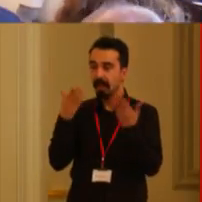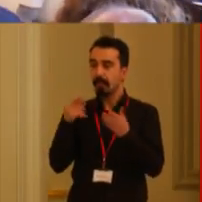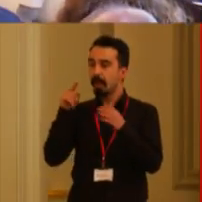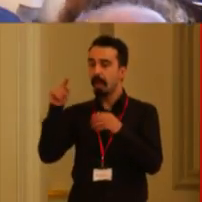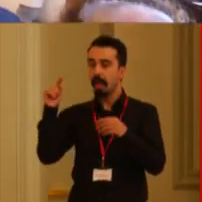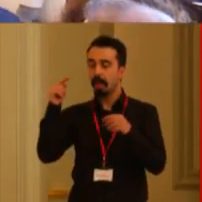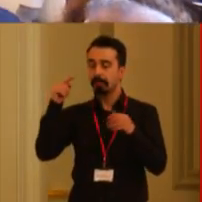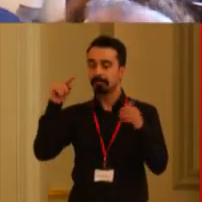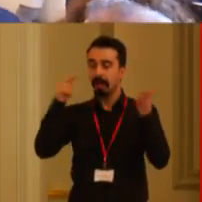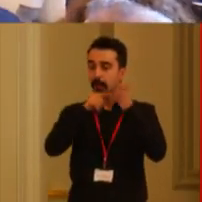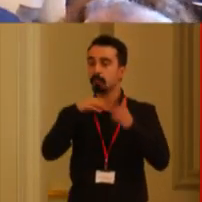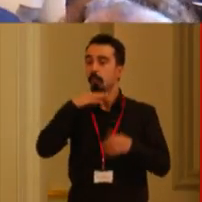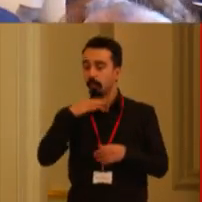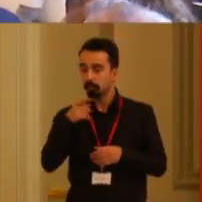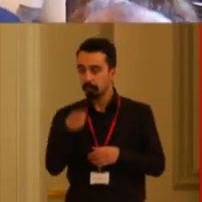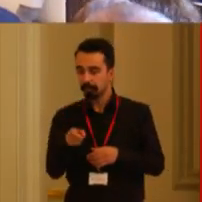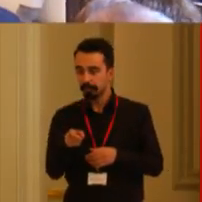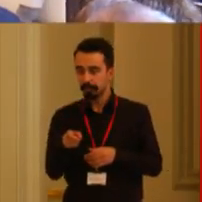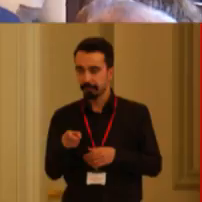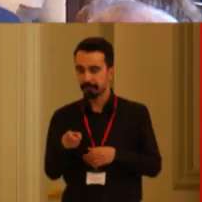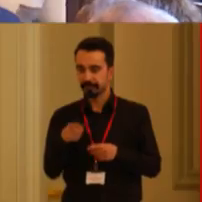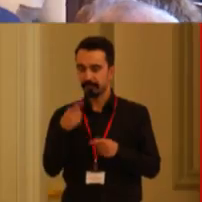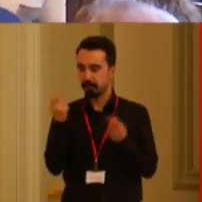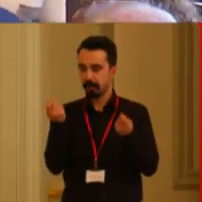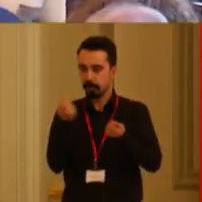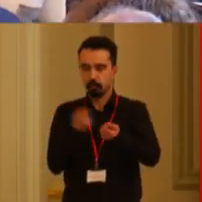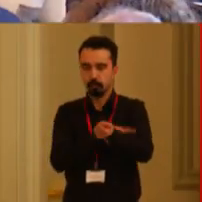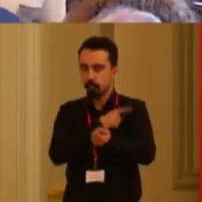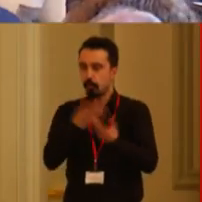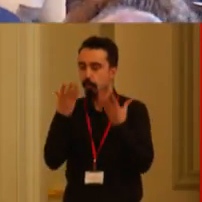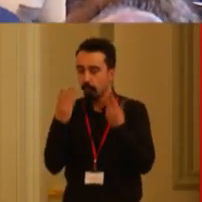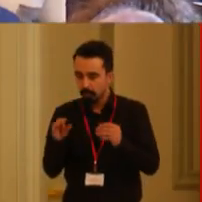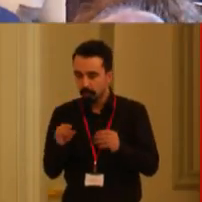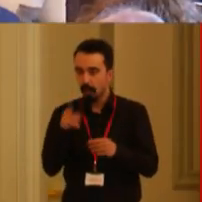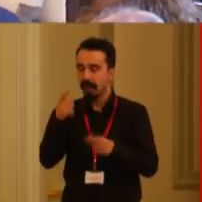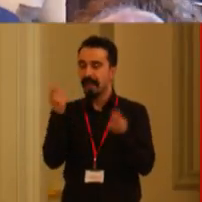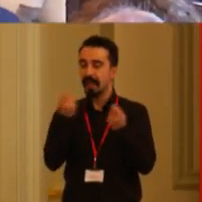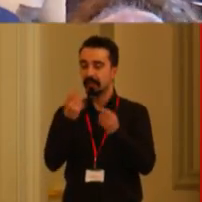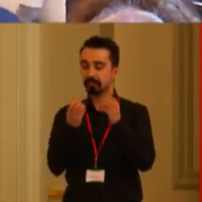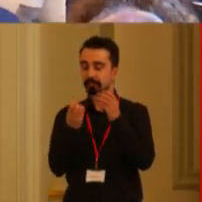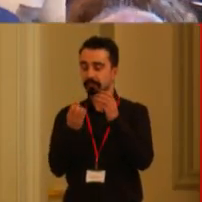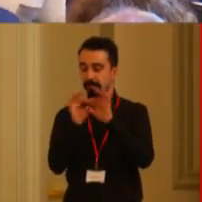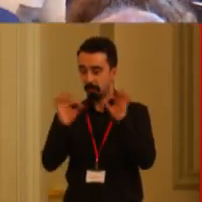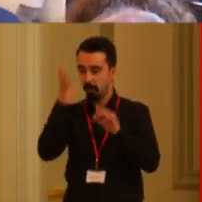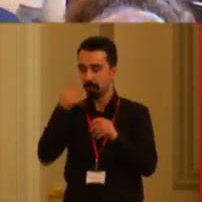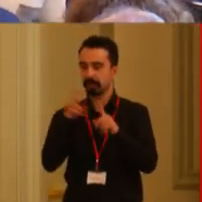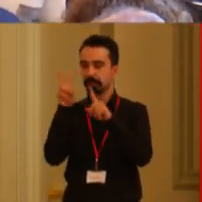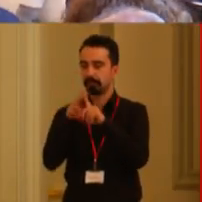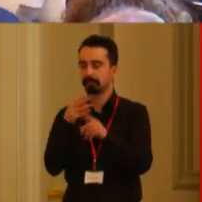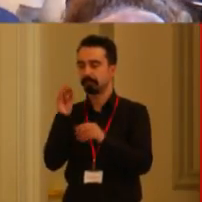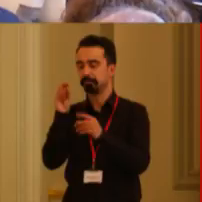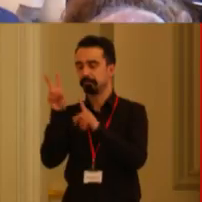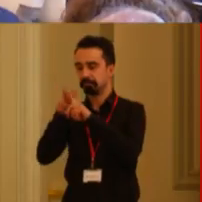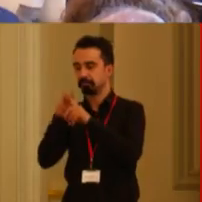okay, if the fact is that you can't access, right? If you're underprivileged and you can't, or if the private business can't access